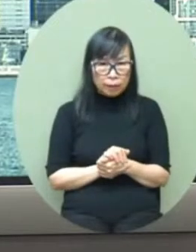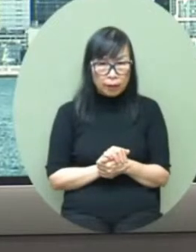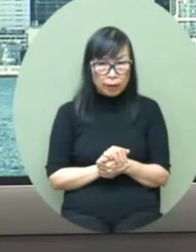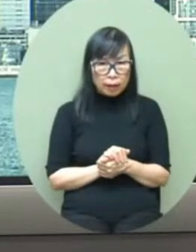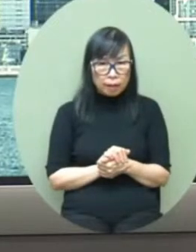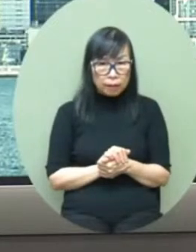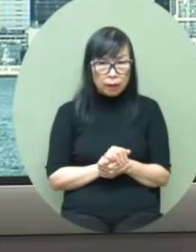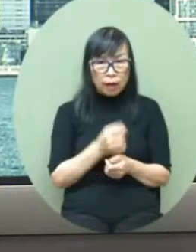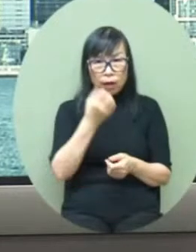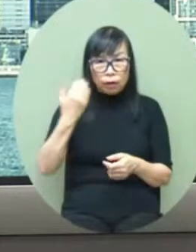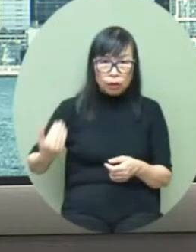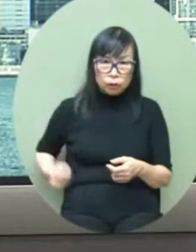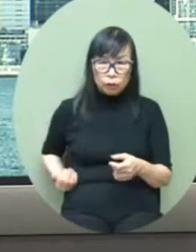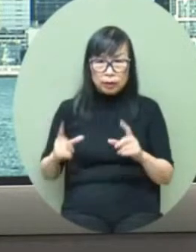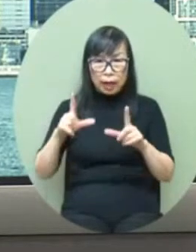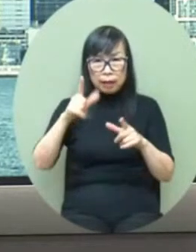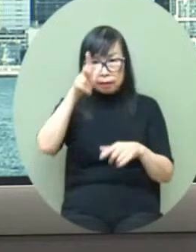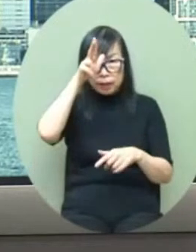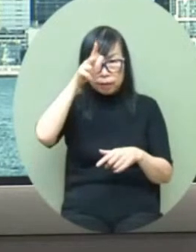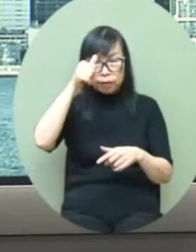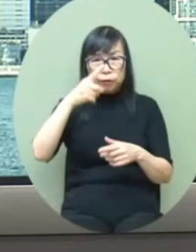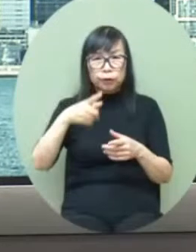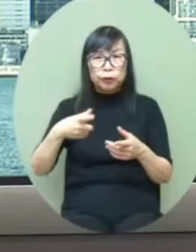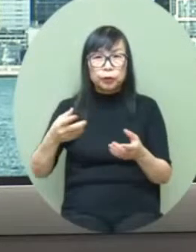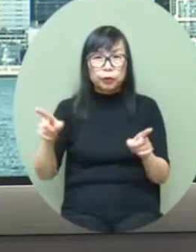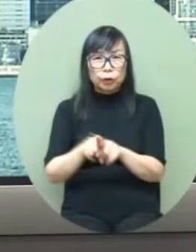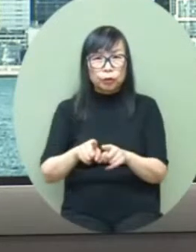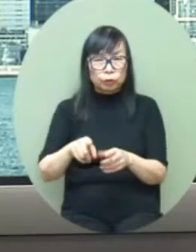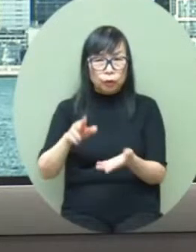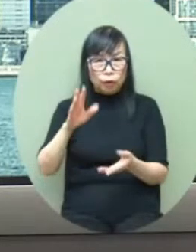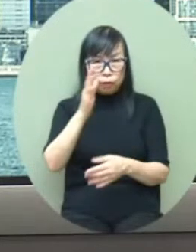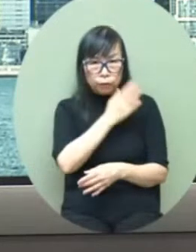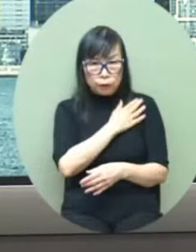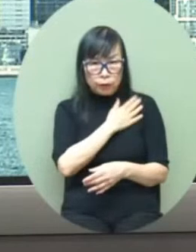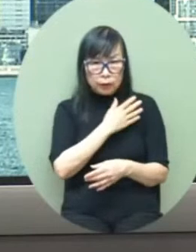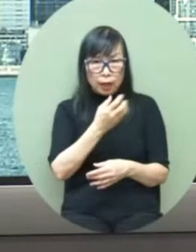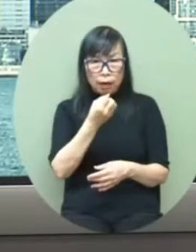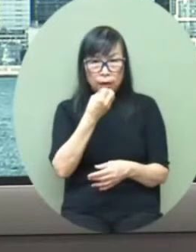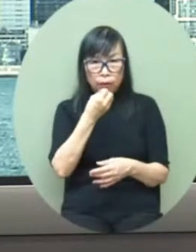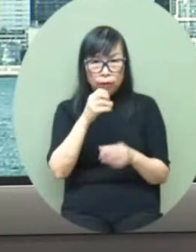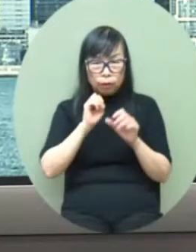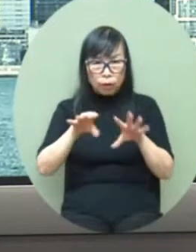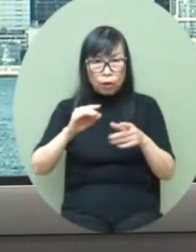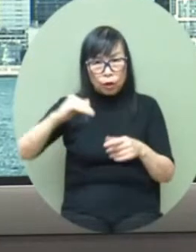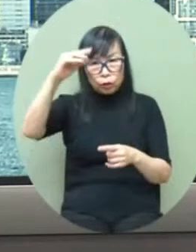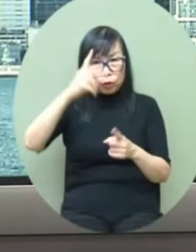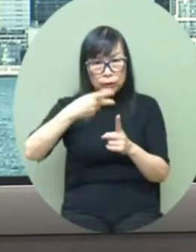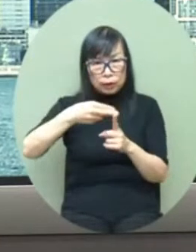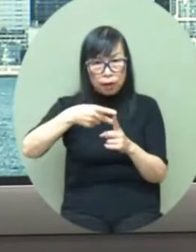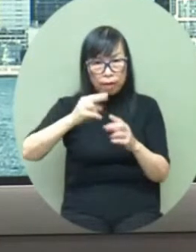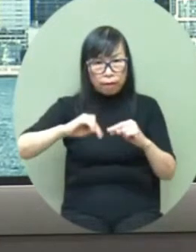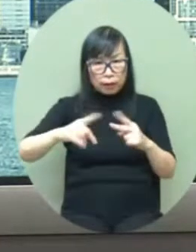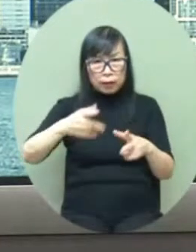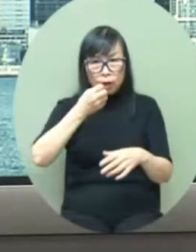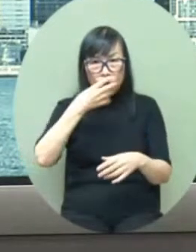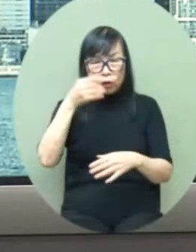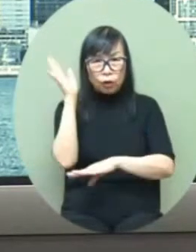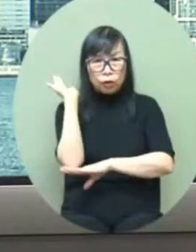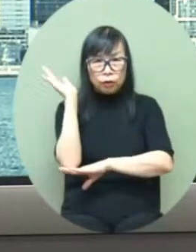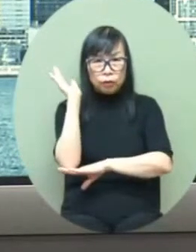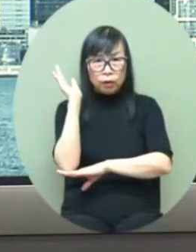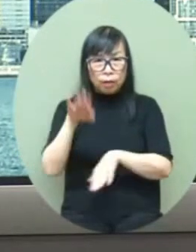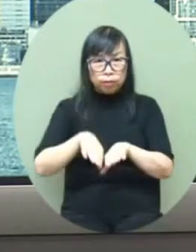ceremony. It's organized by the TDC and the Commerce Department of Guangzhou that